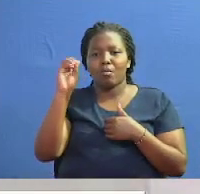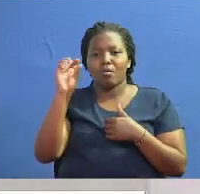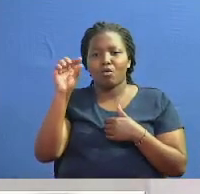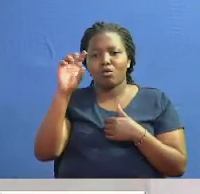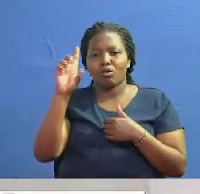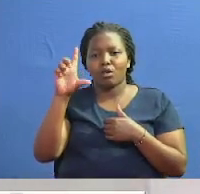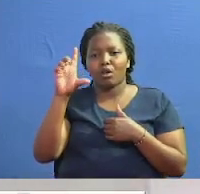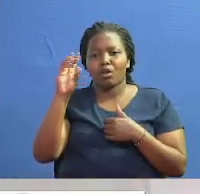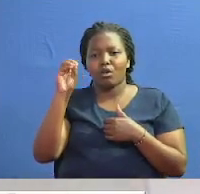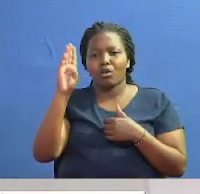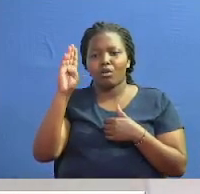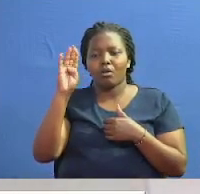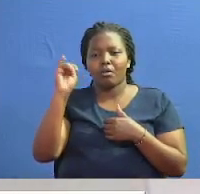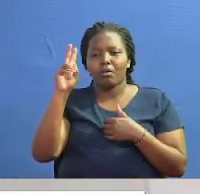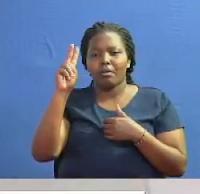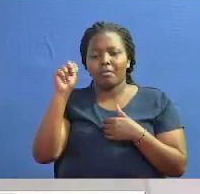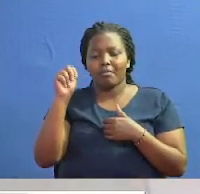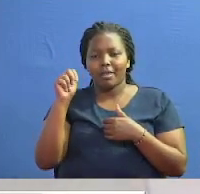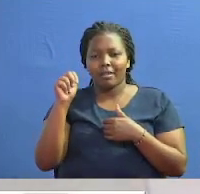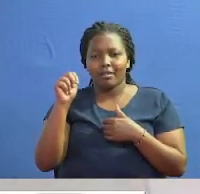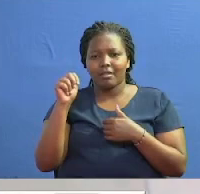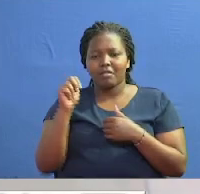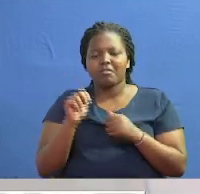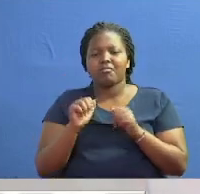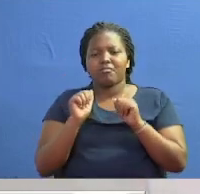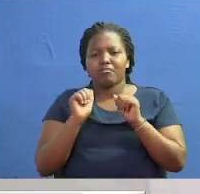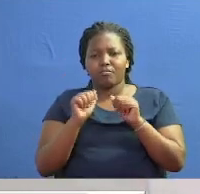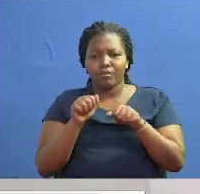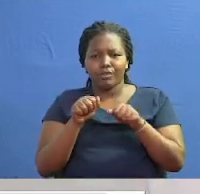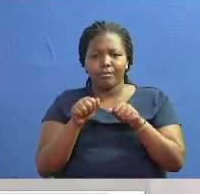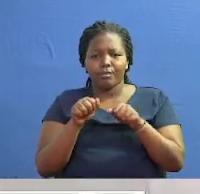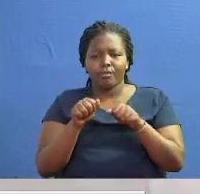more, resistant to malaria than others without.